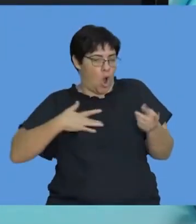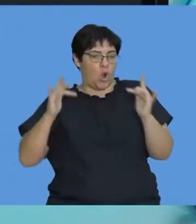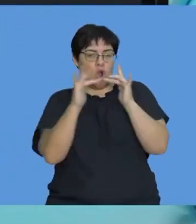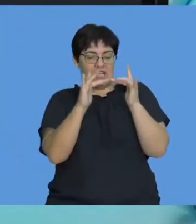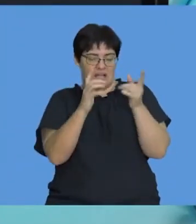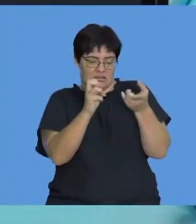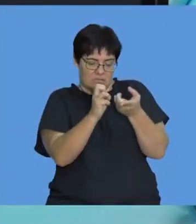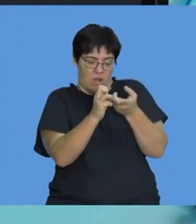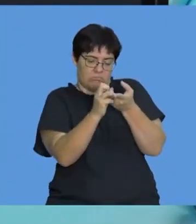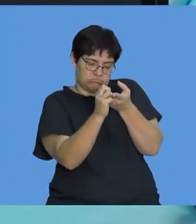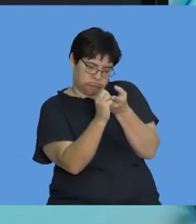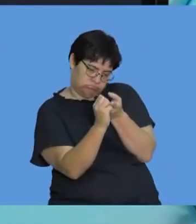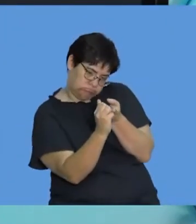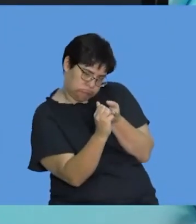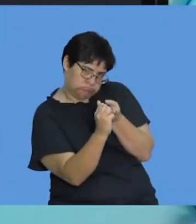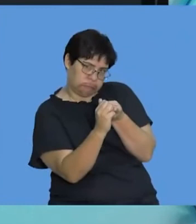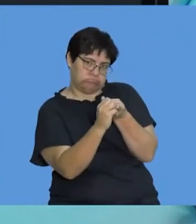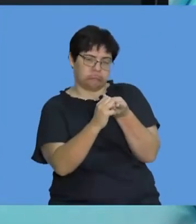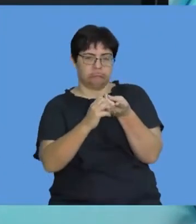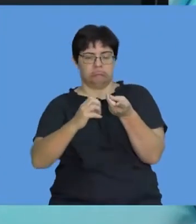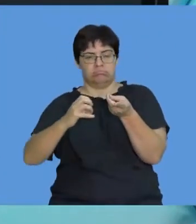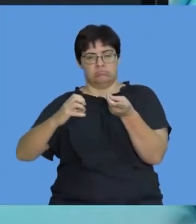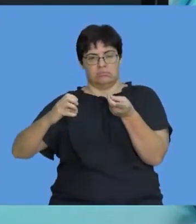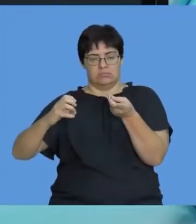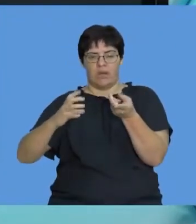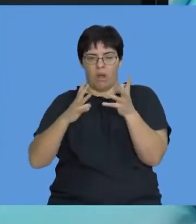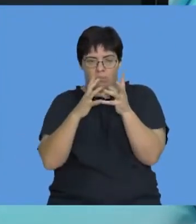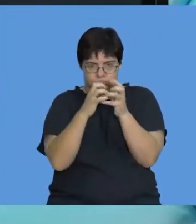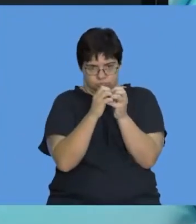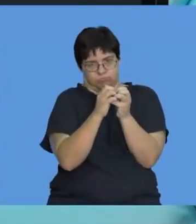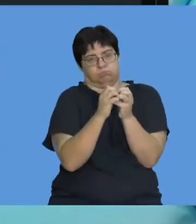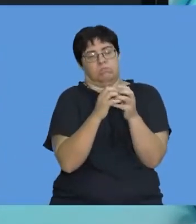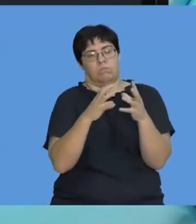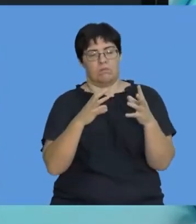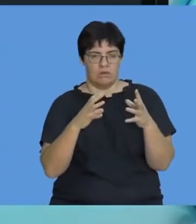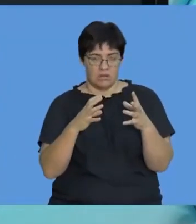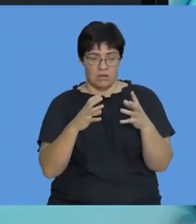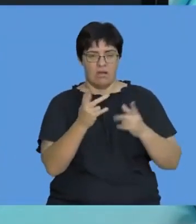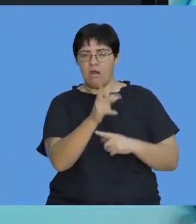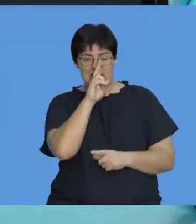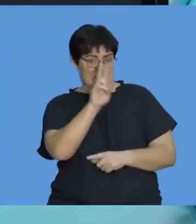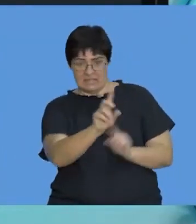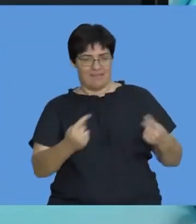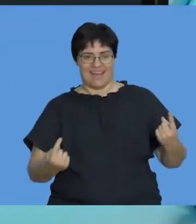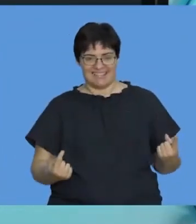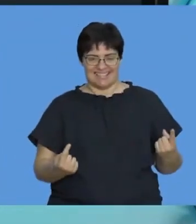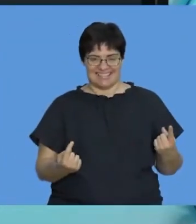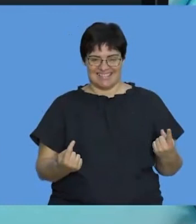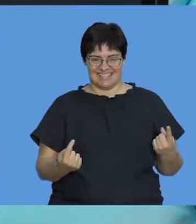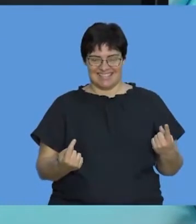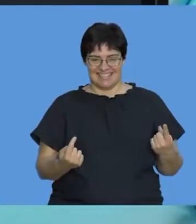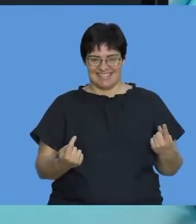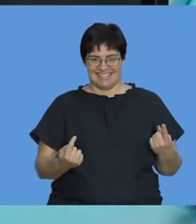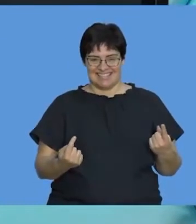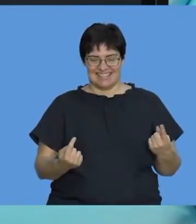is longer, okay? So it deforms more. It actually squishes more, and you can't see